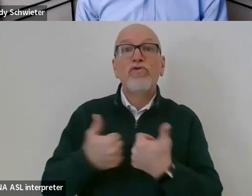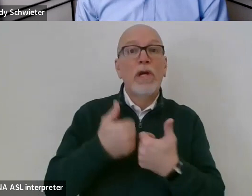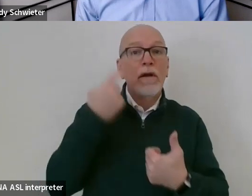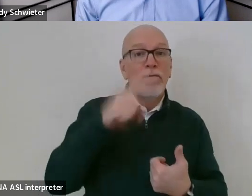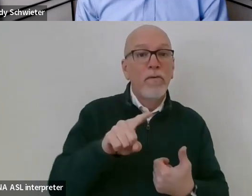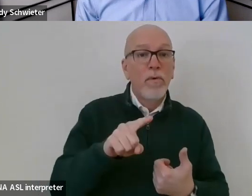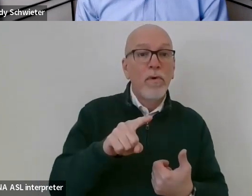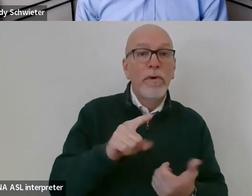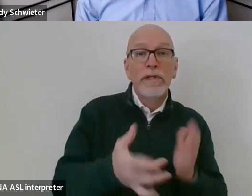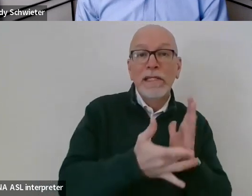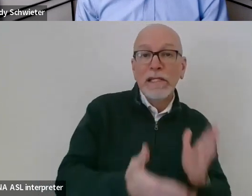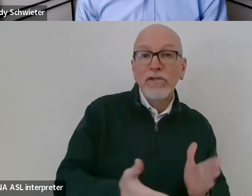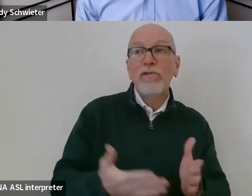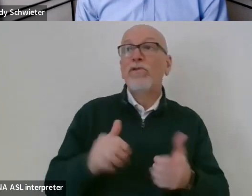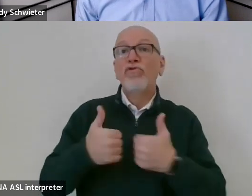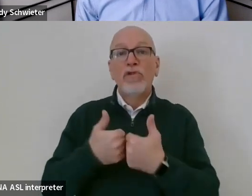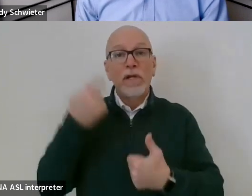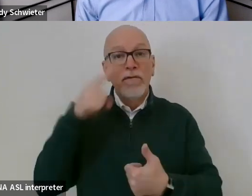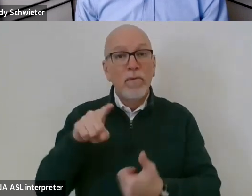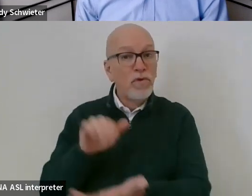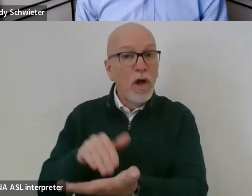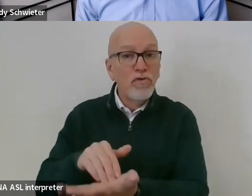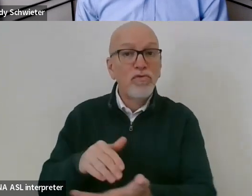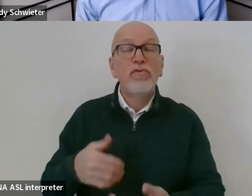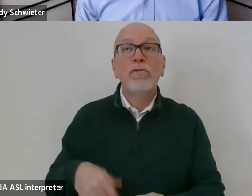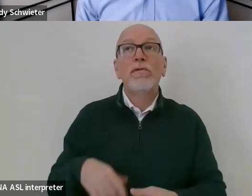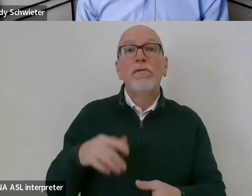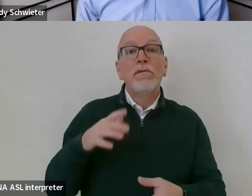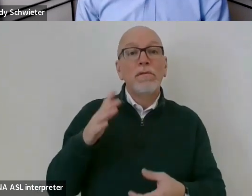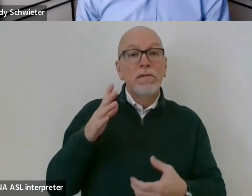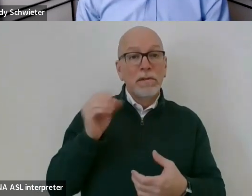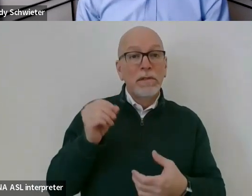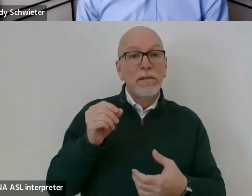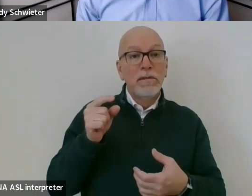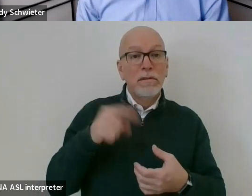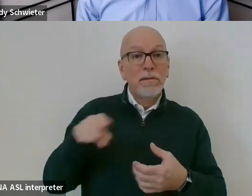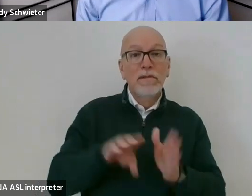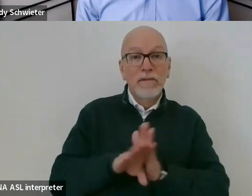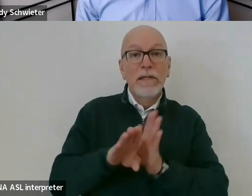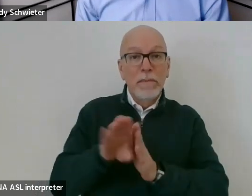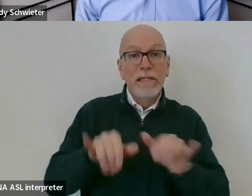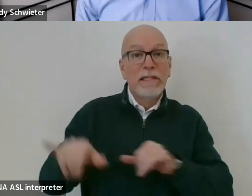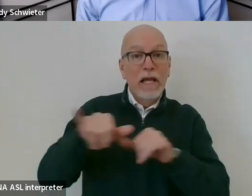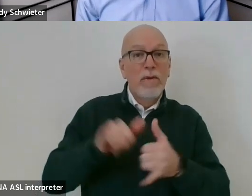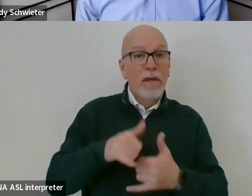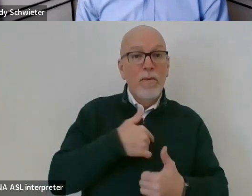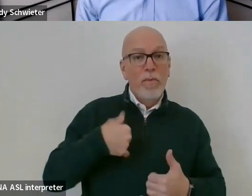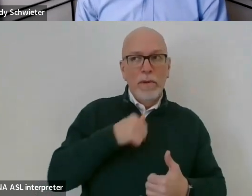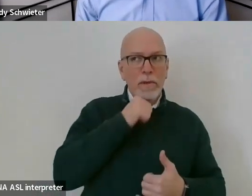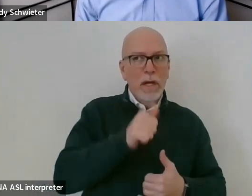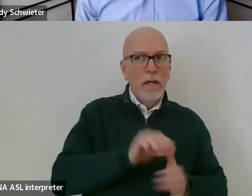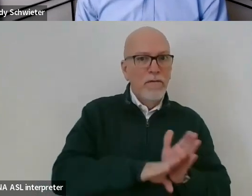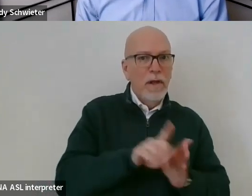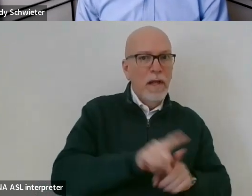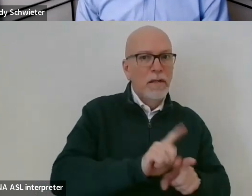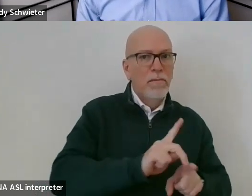for technicians, and it's a challenge for doctors too. And then they are developing standards that we are not developing as a